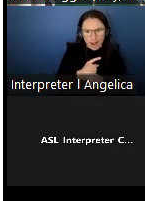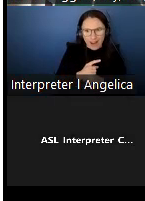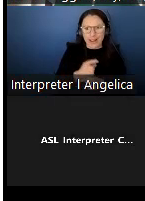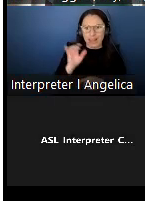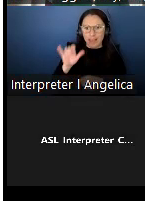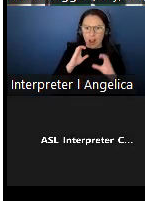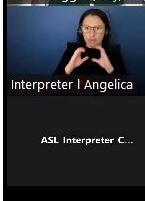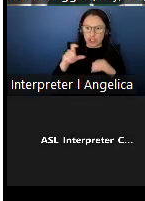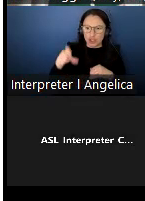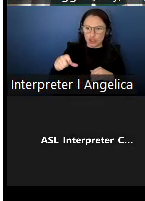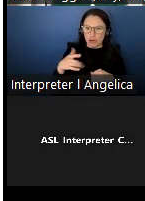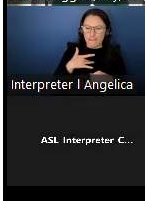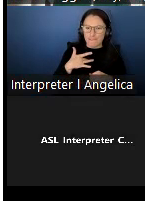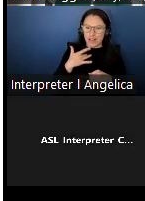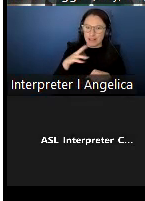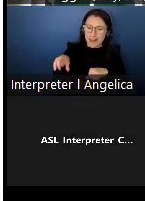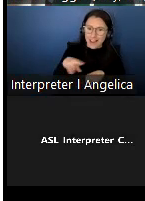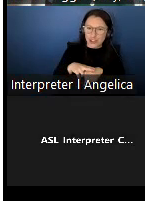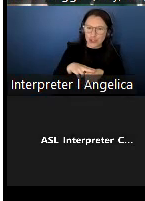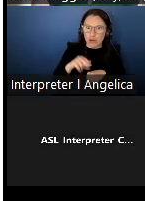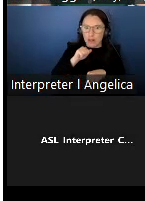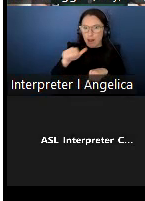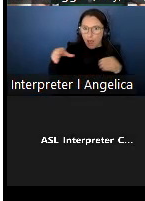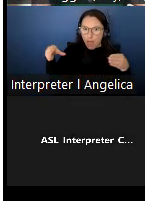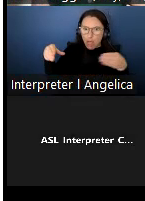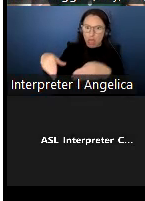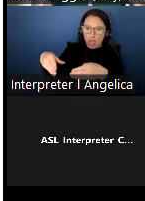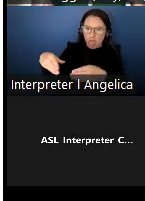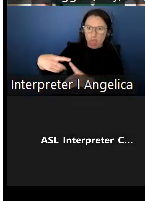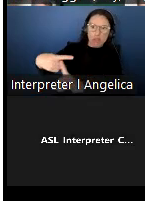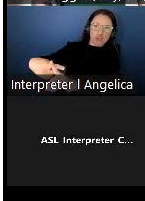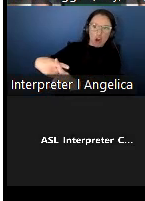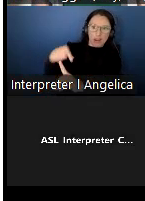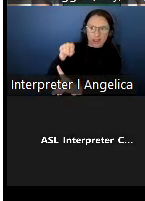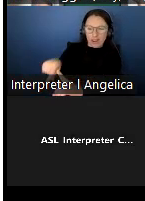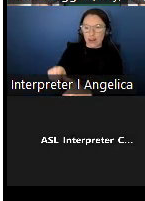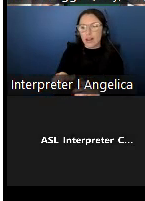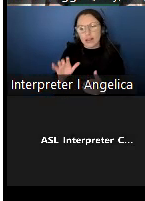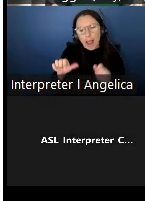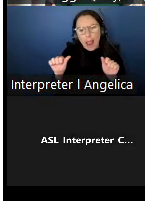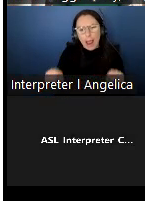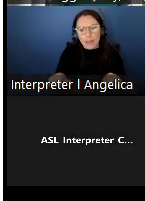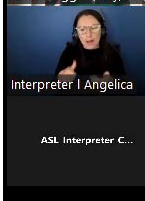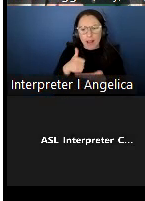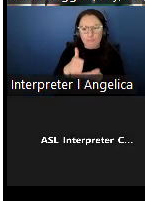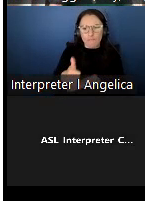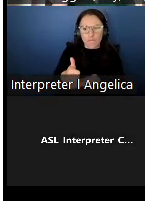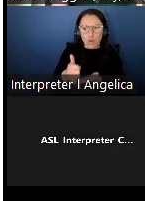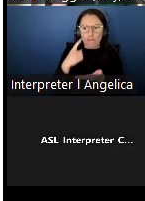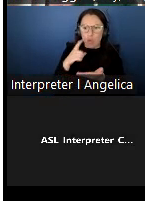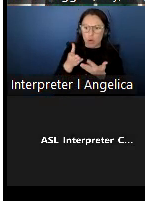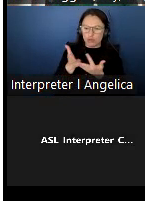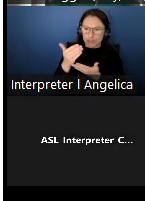natural and less targeted. I think that can be helpful in transparency